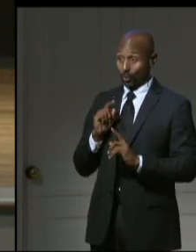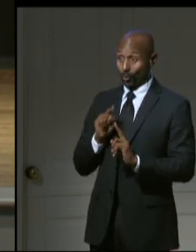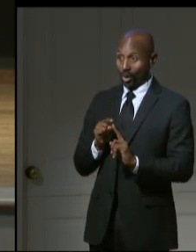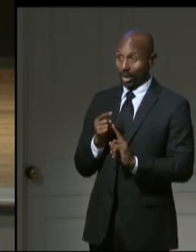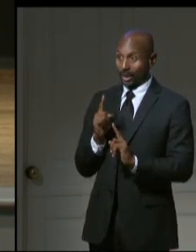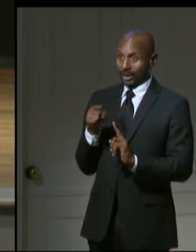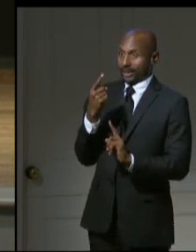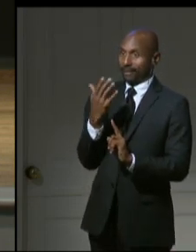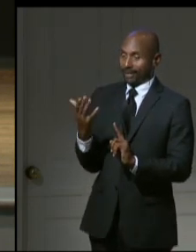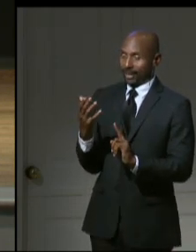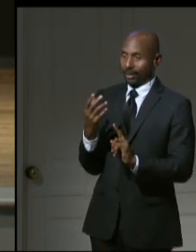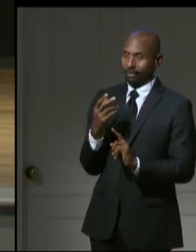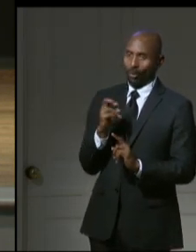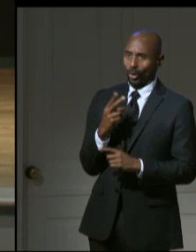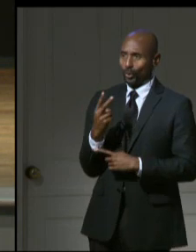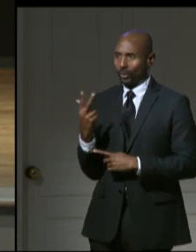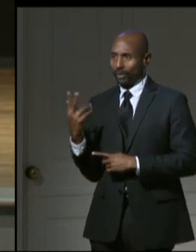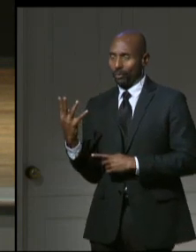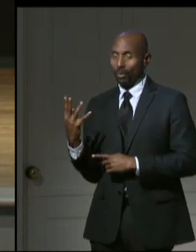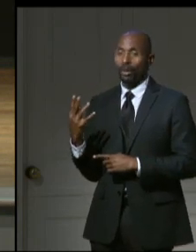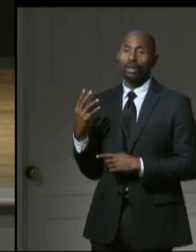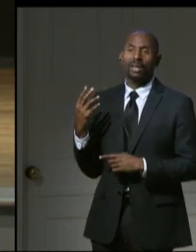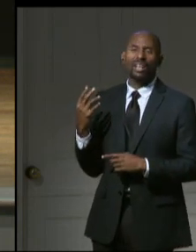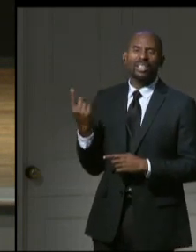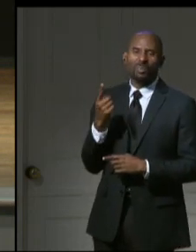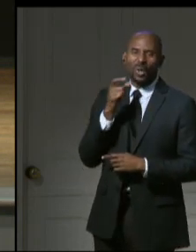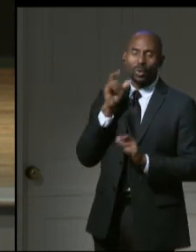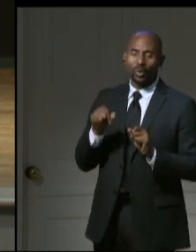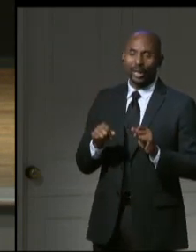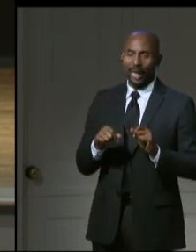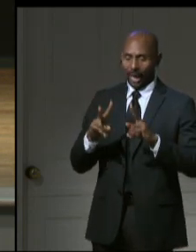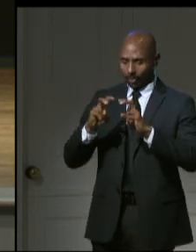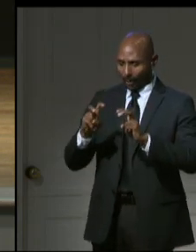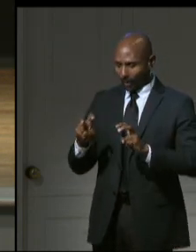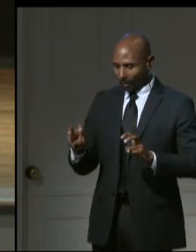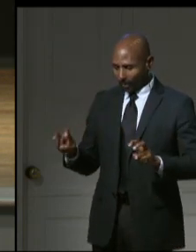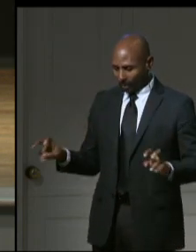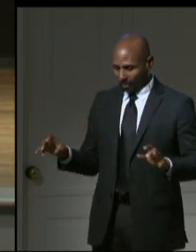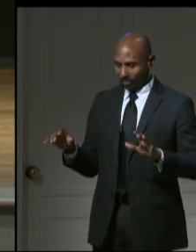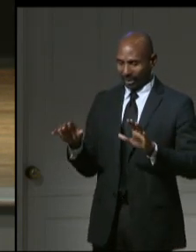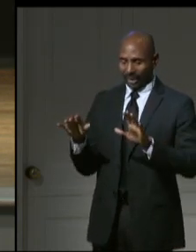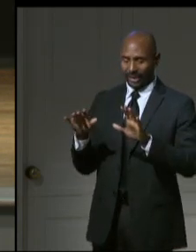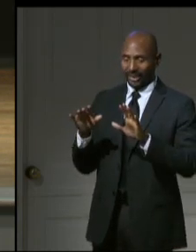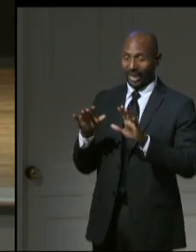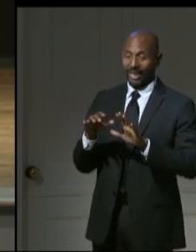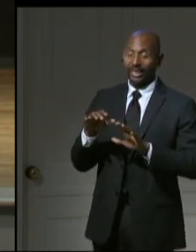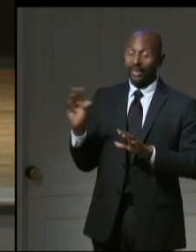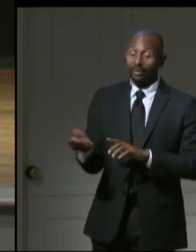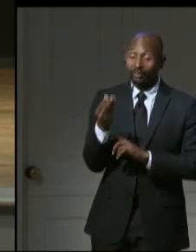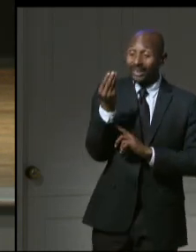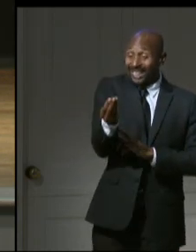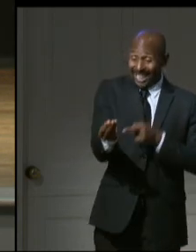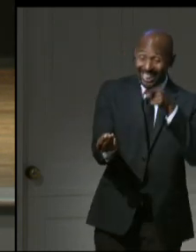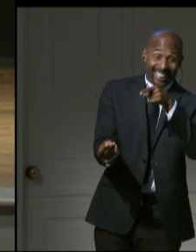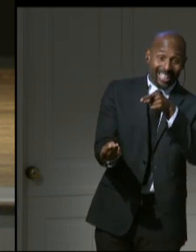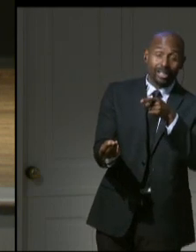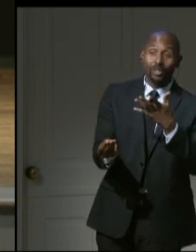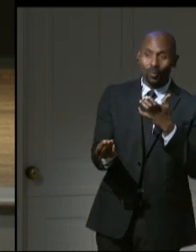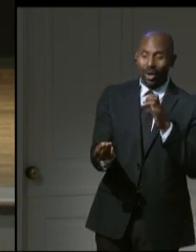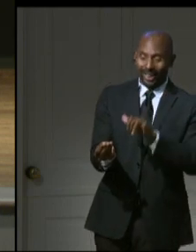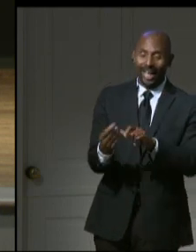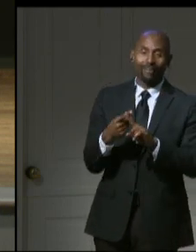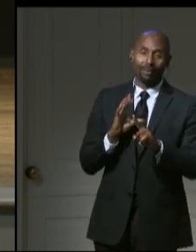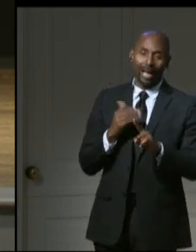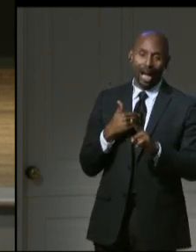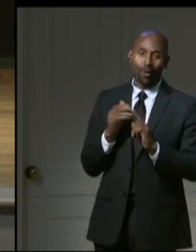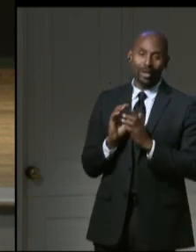somebody who can cut through all of this and say, yes, this is what you're looking for in our collection, that's incredibly helpful, usually for my